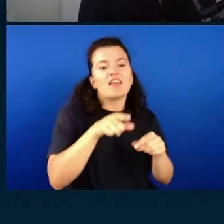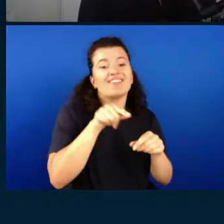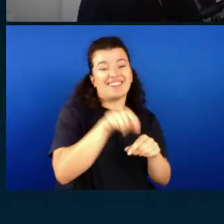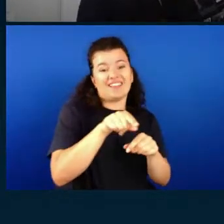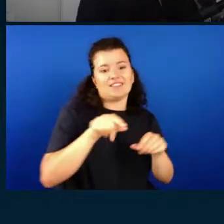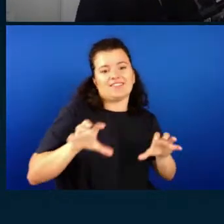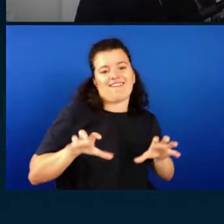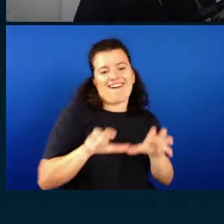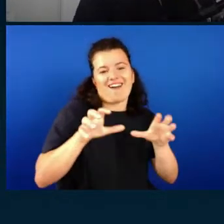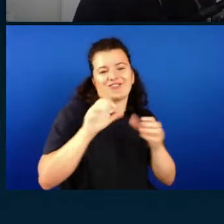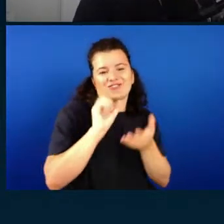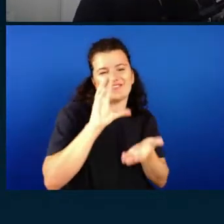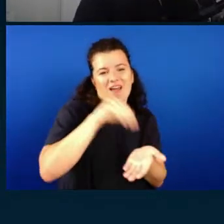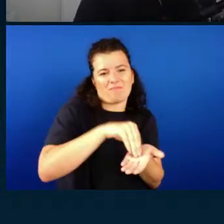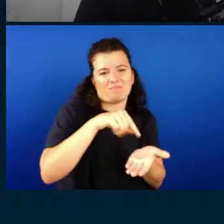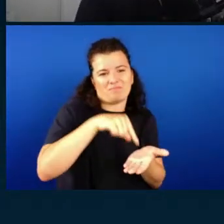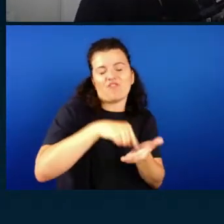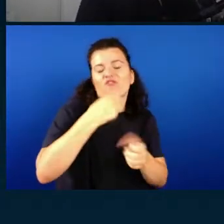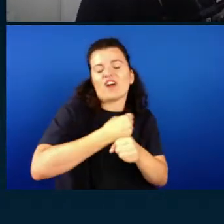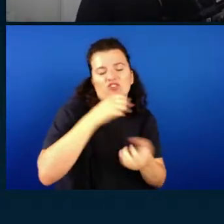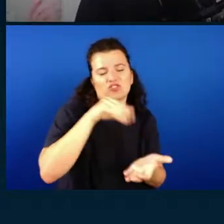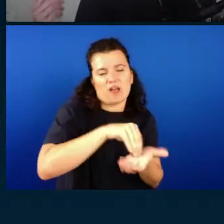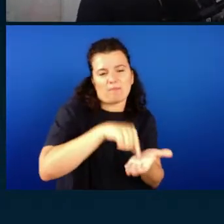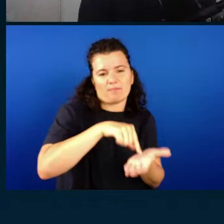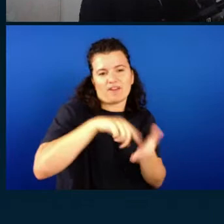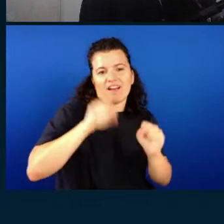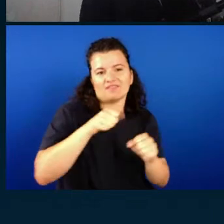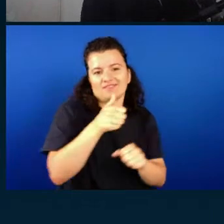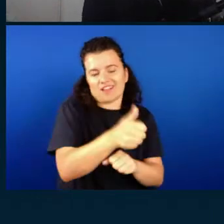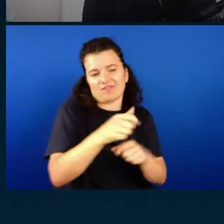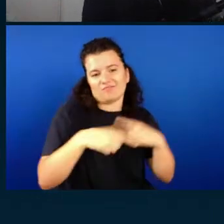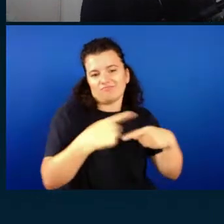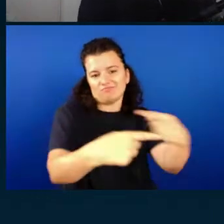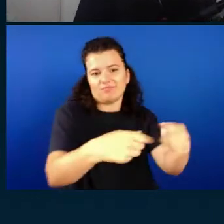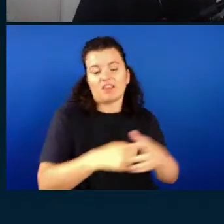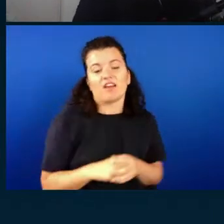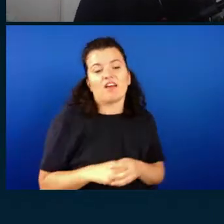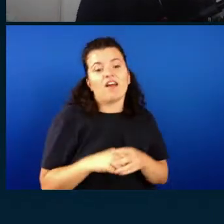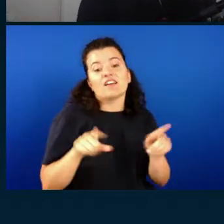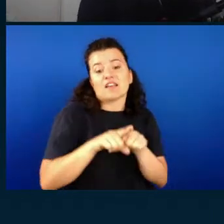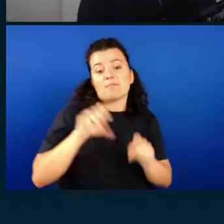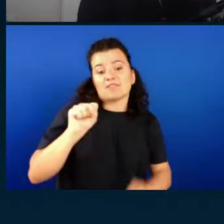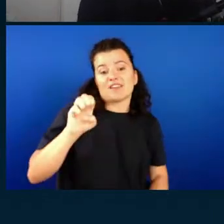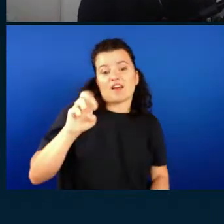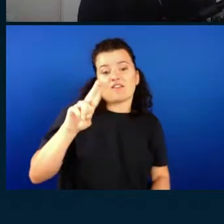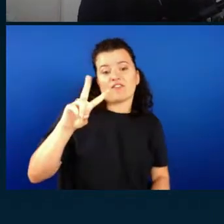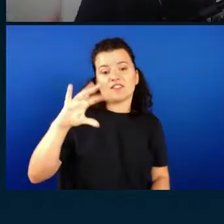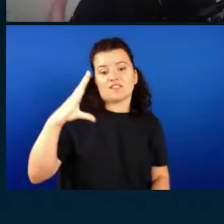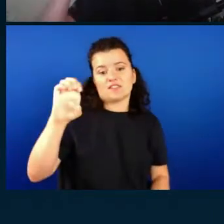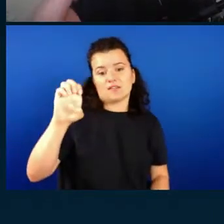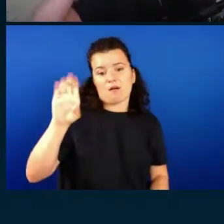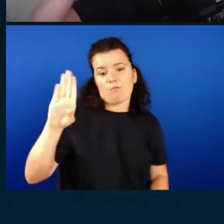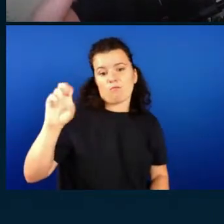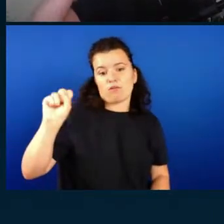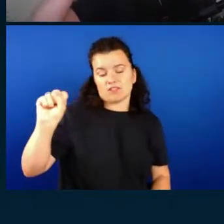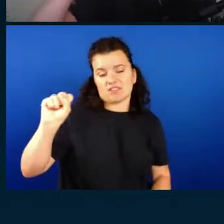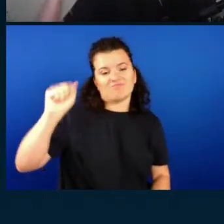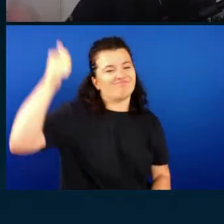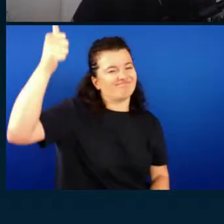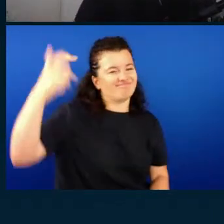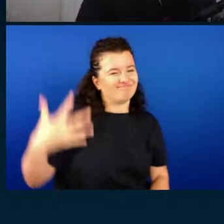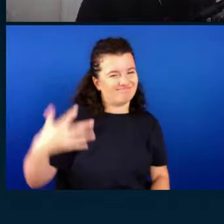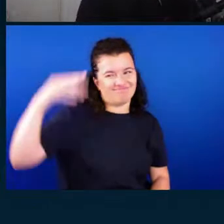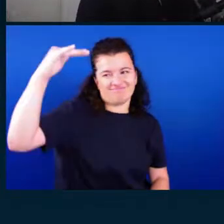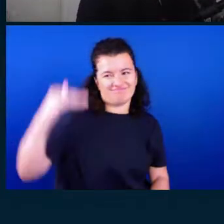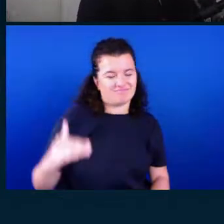you. And you can use the service bus as well. So that gives a lot of options.